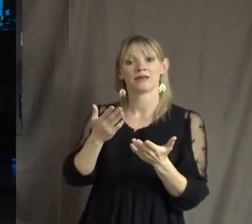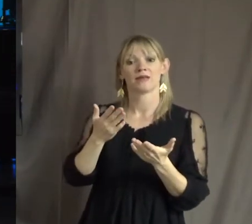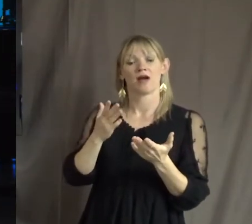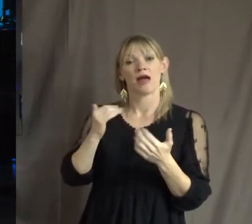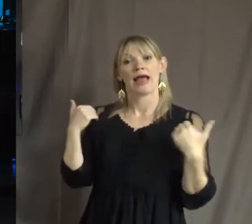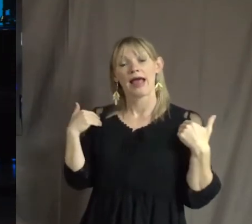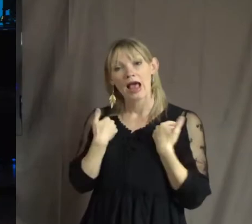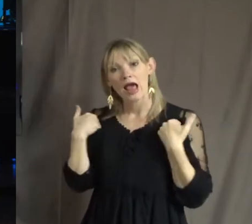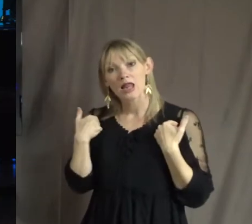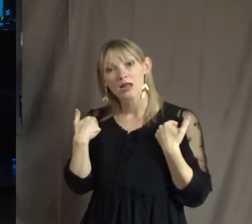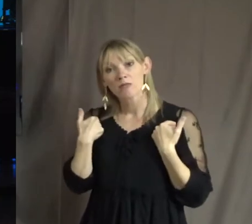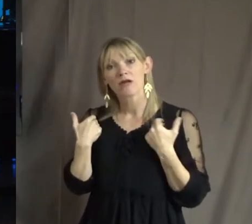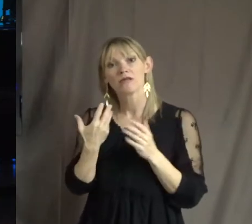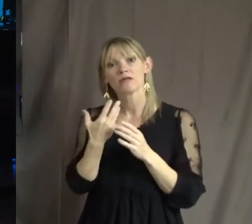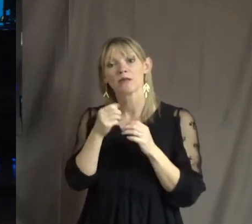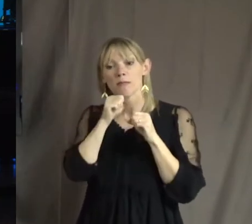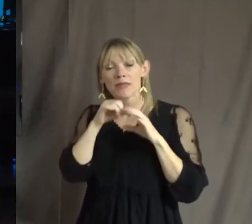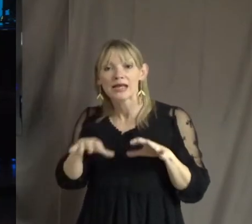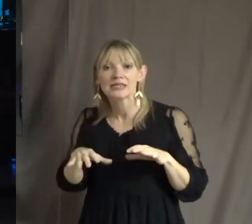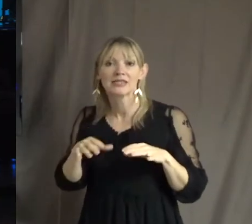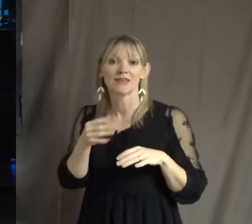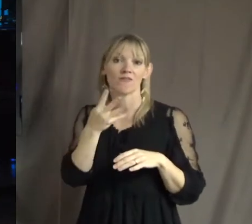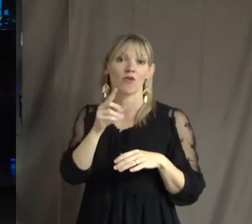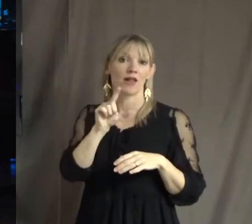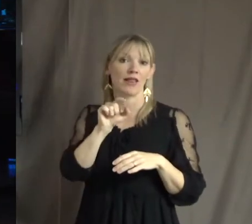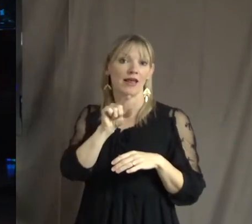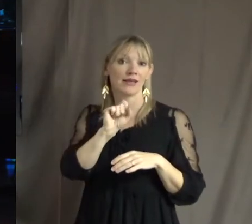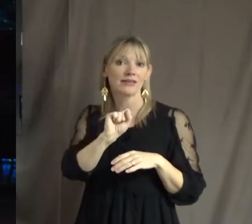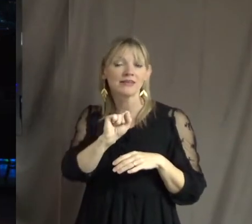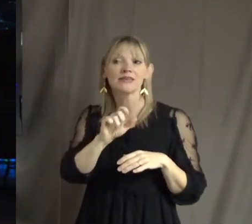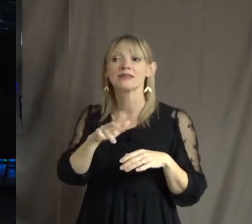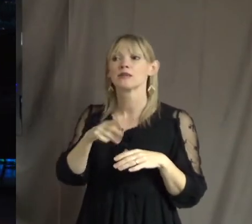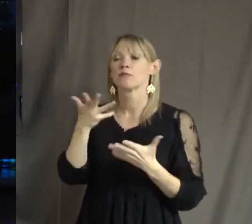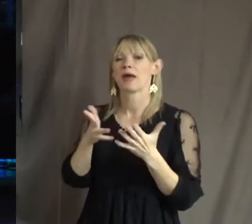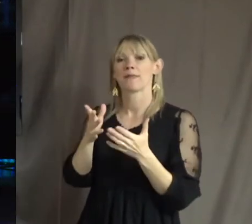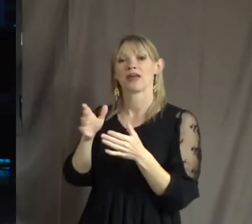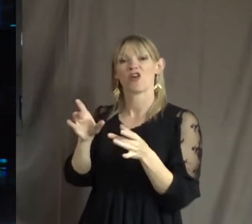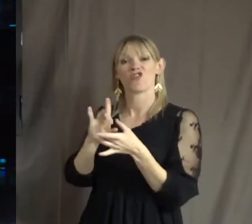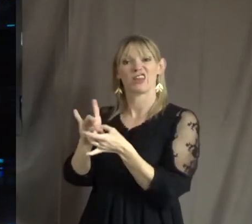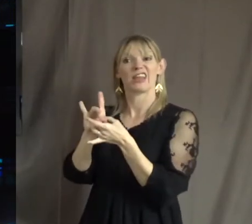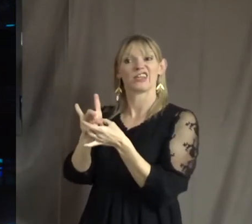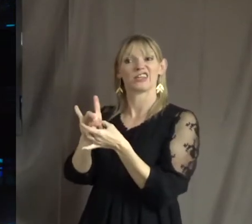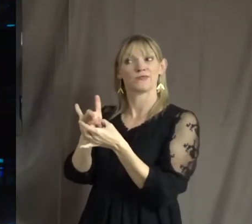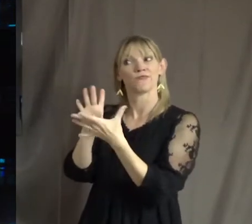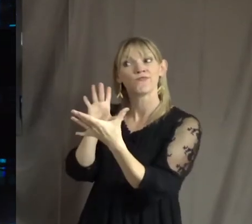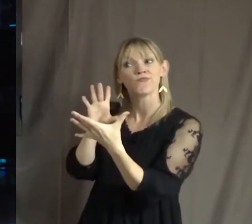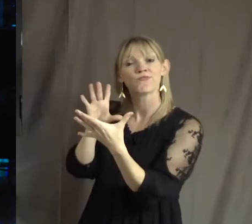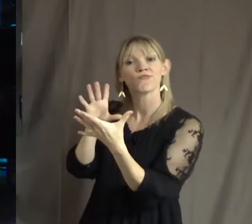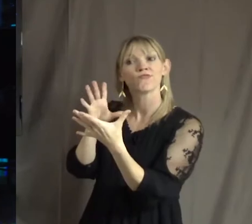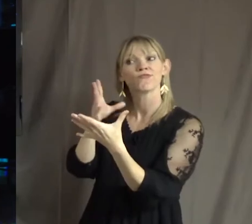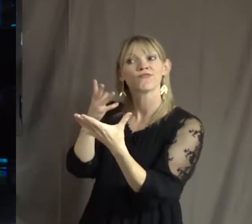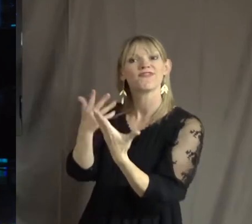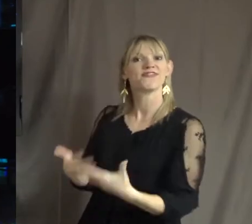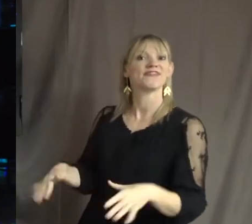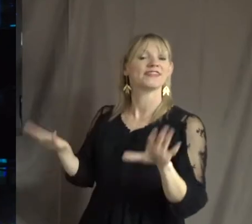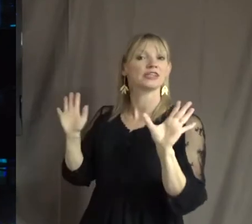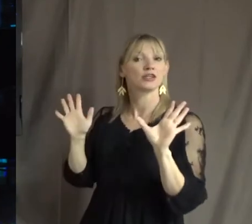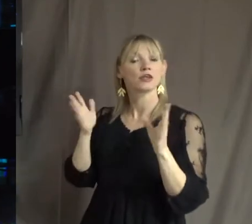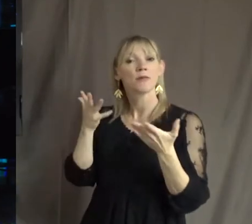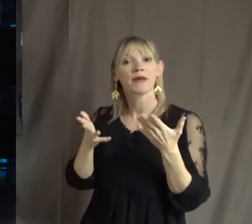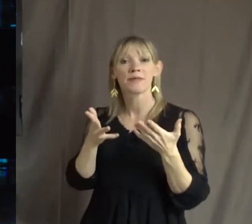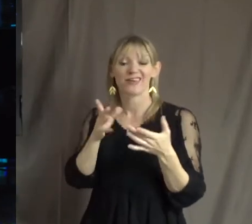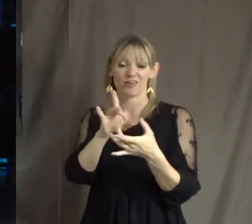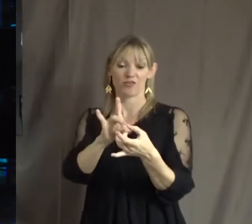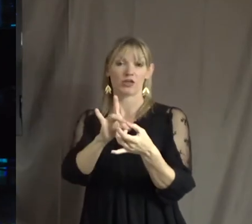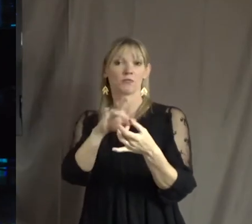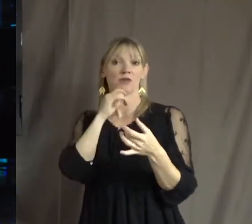our animals. Maybe it has been a death of a relationship, maybe the relationship of just not being with each